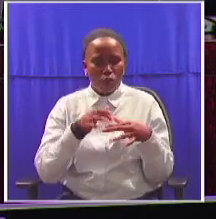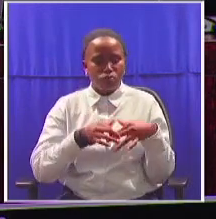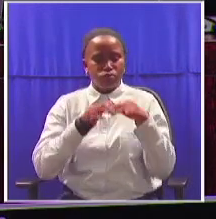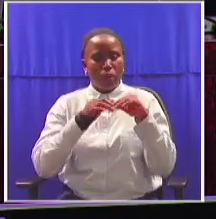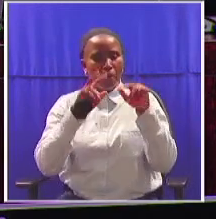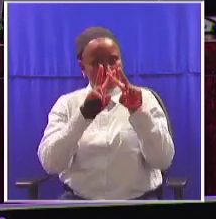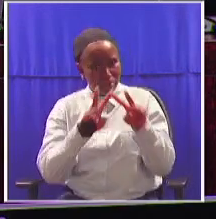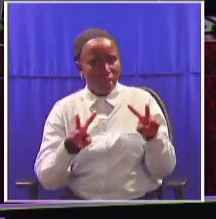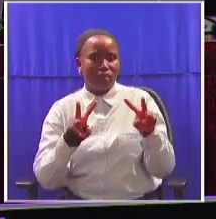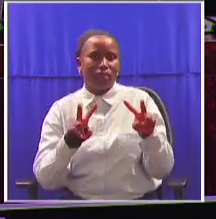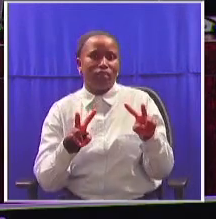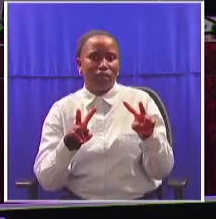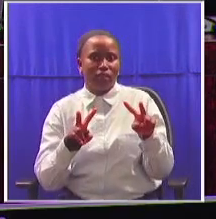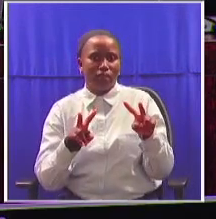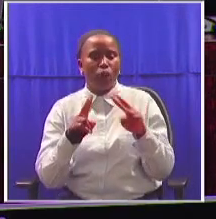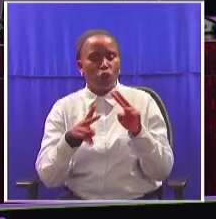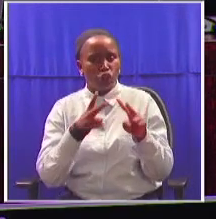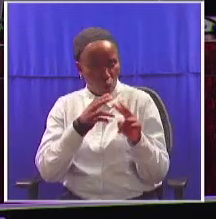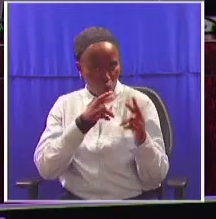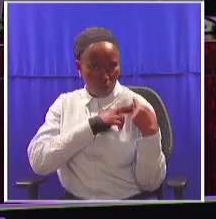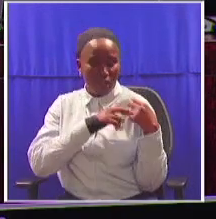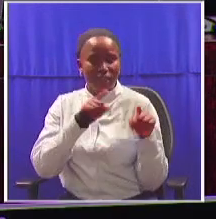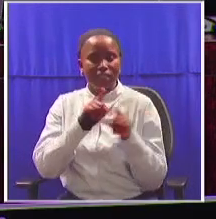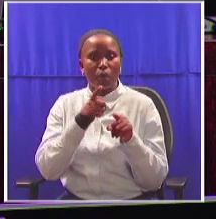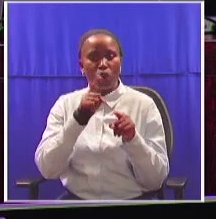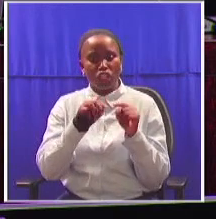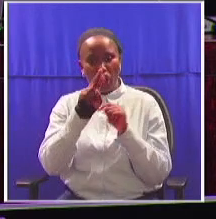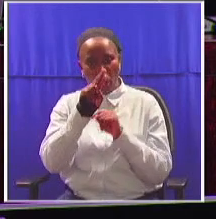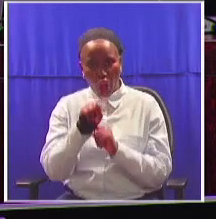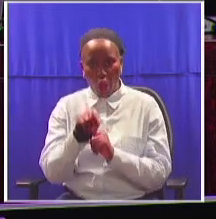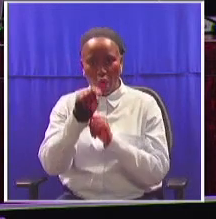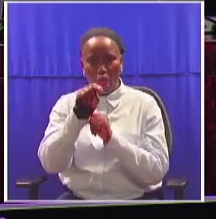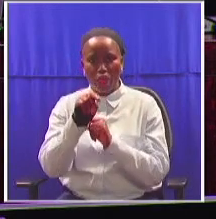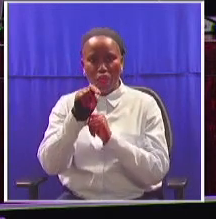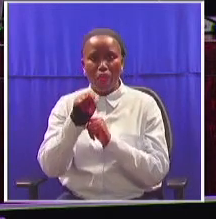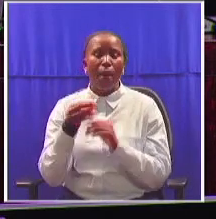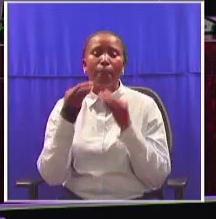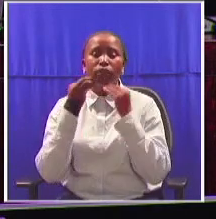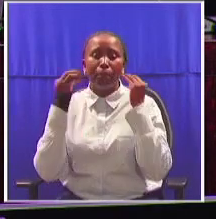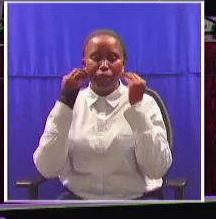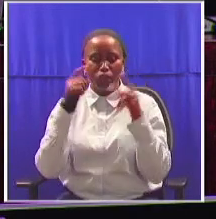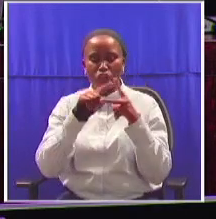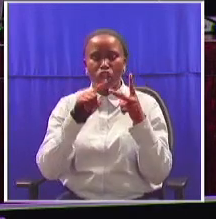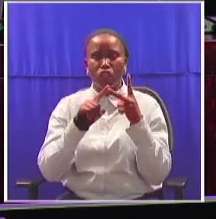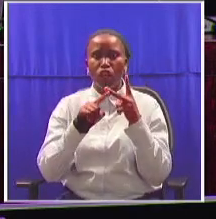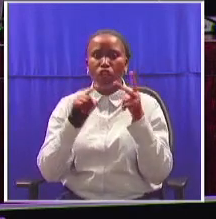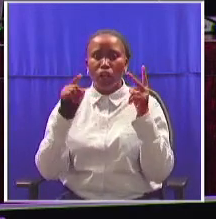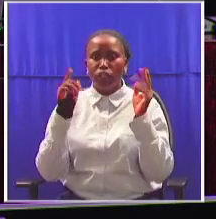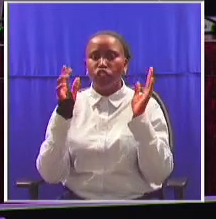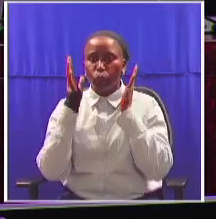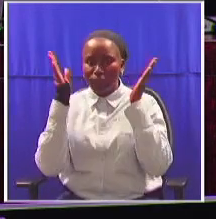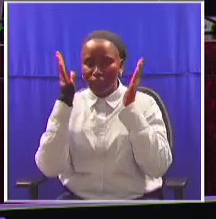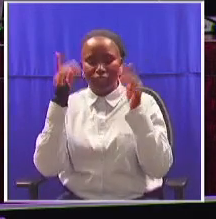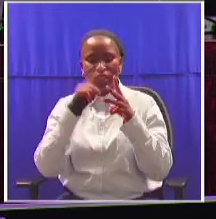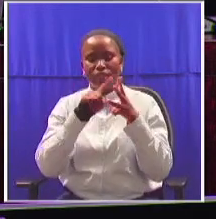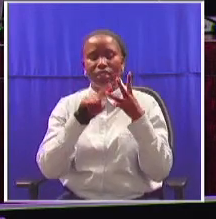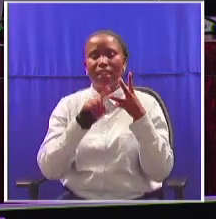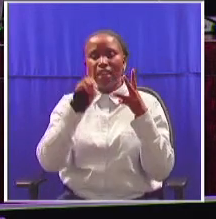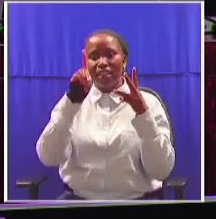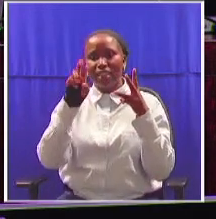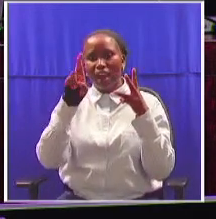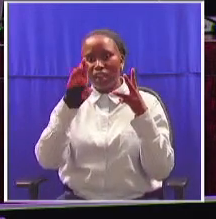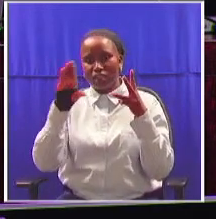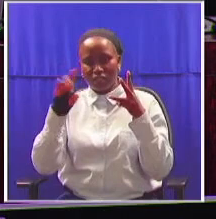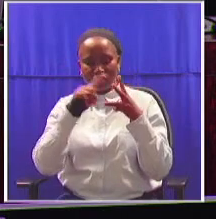as we are in northern Mozambique, Eswatini, the eastern DRC, and